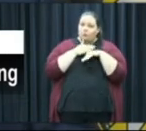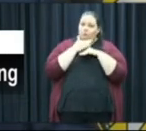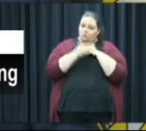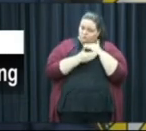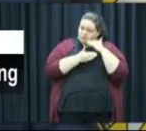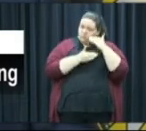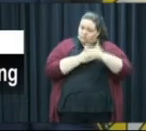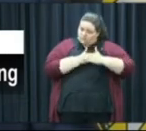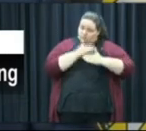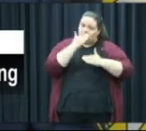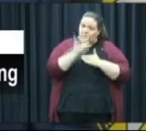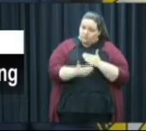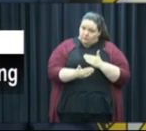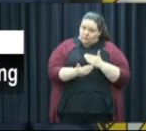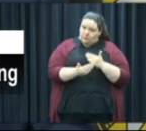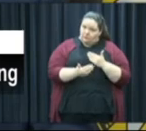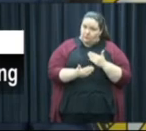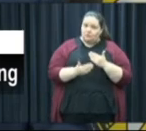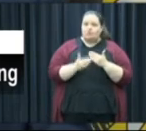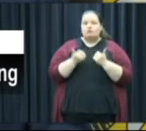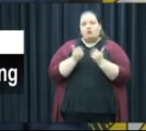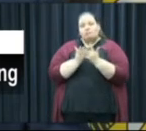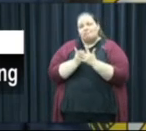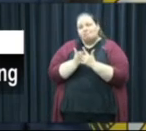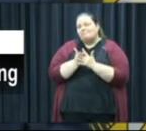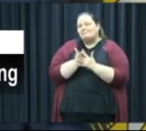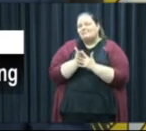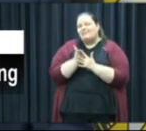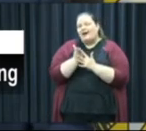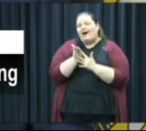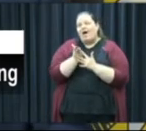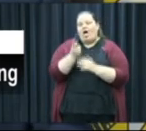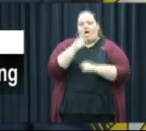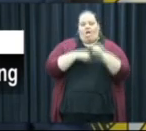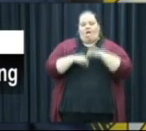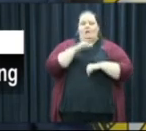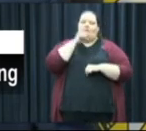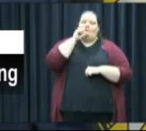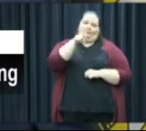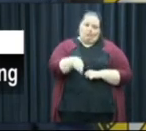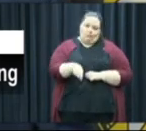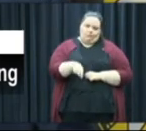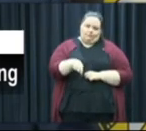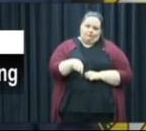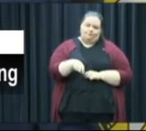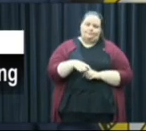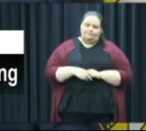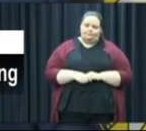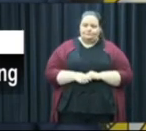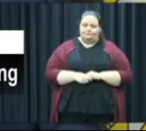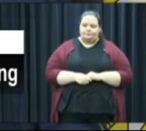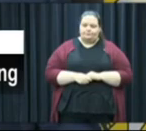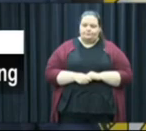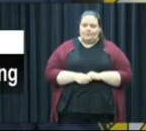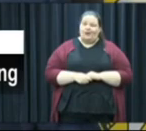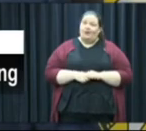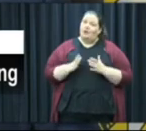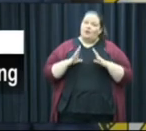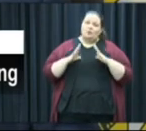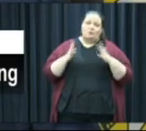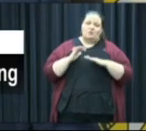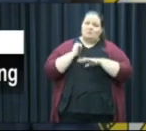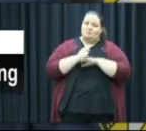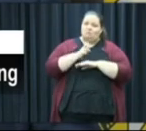recovery. Let's make this a path that we won't have to regress or we won't have to return into more restrictive